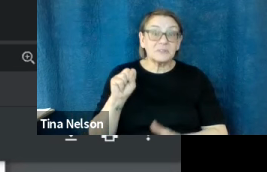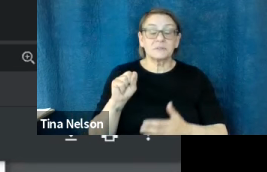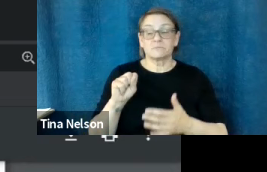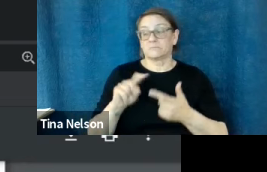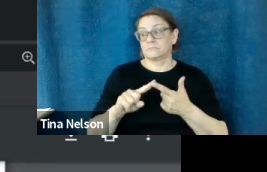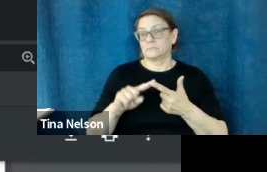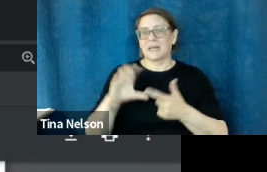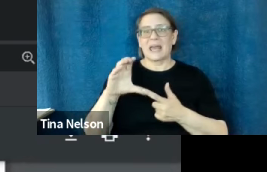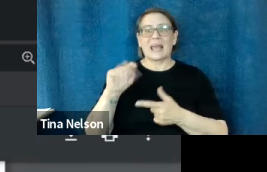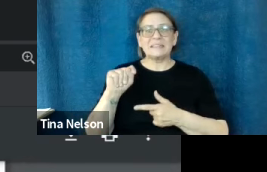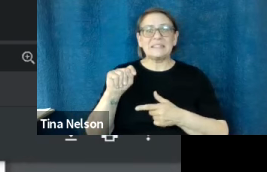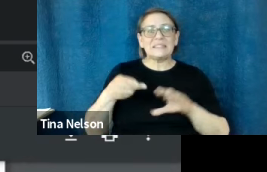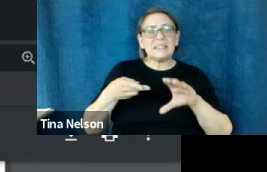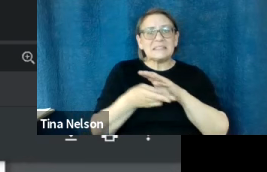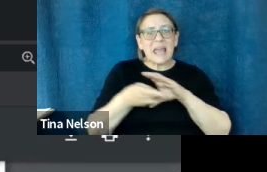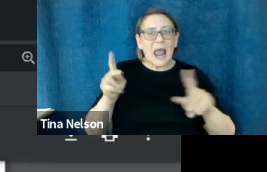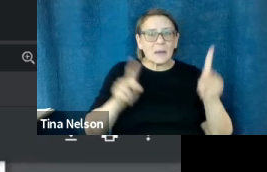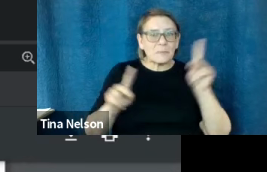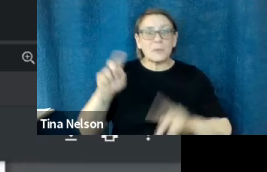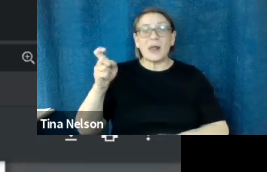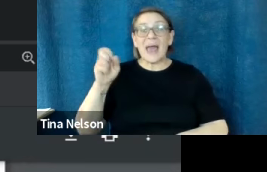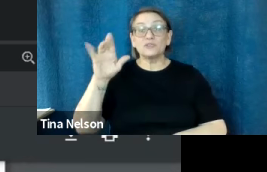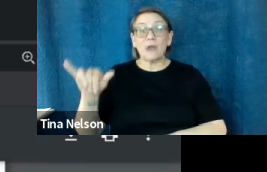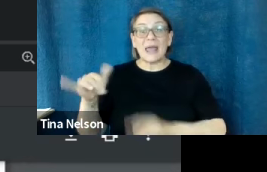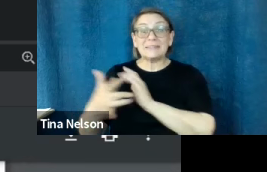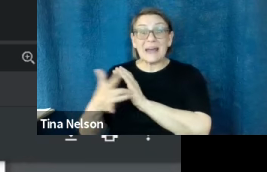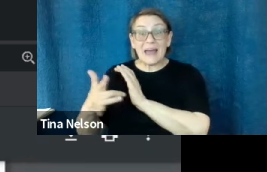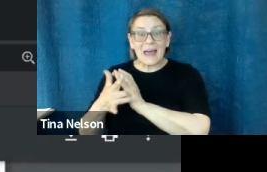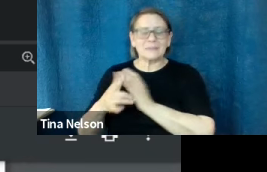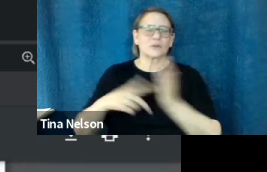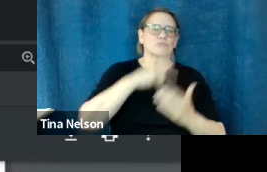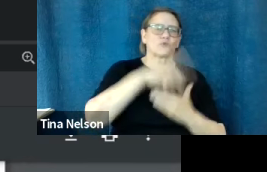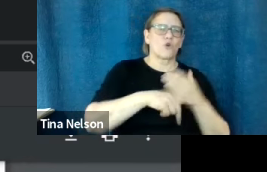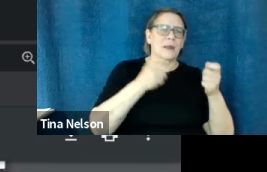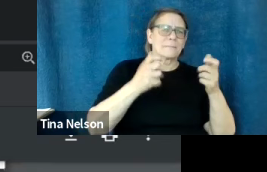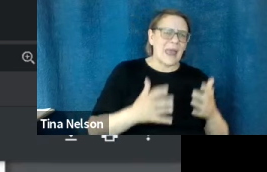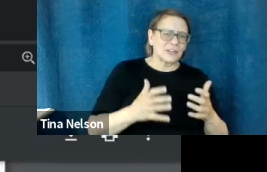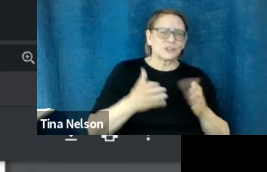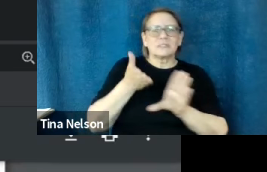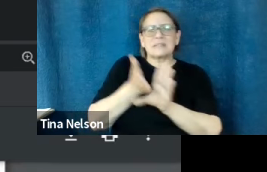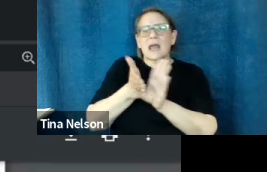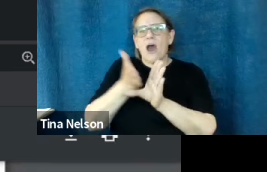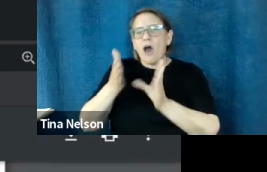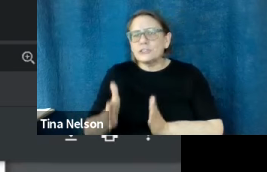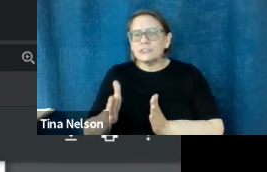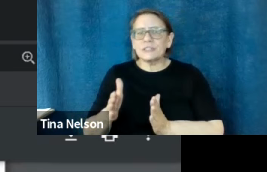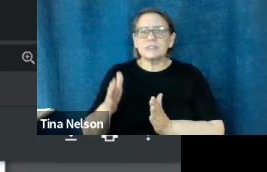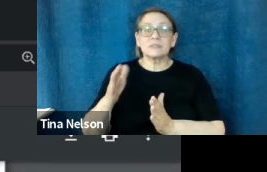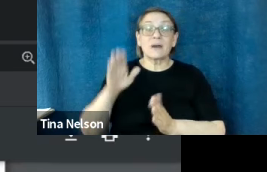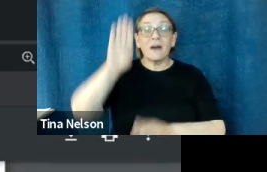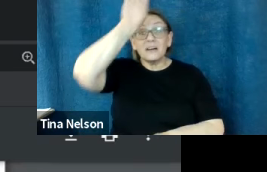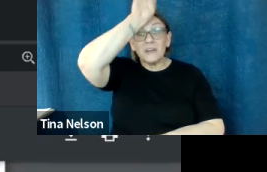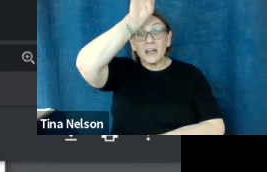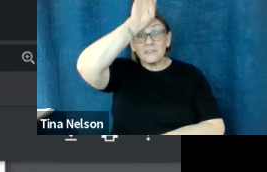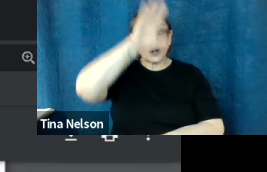CAT scan, X-ray technologists, program managers, psychologists, firefighters